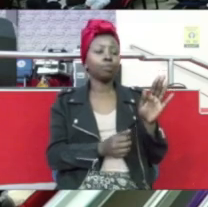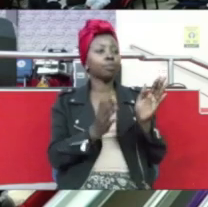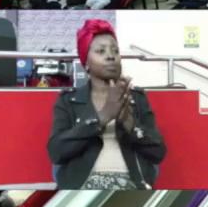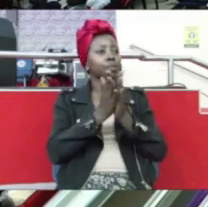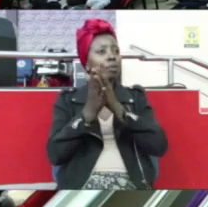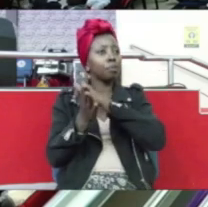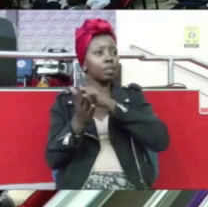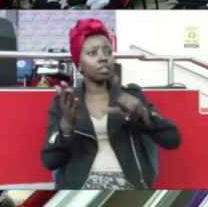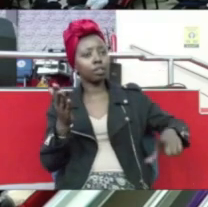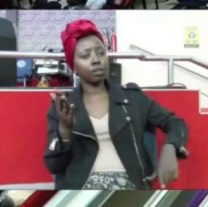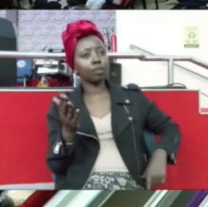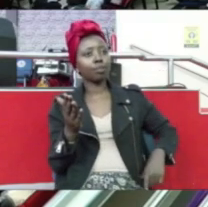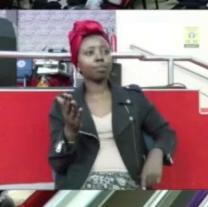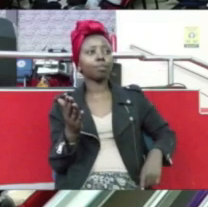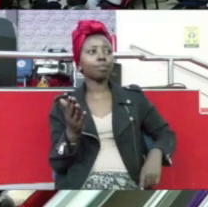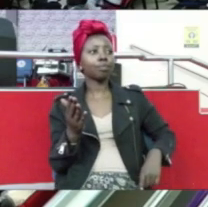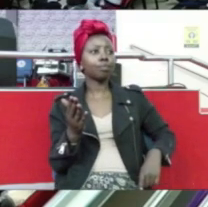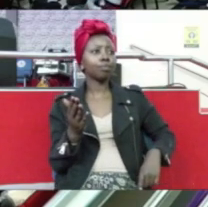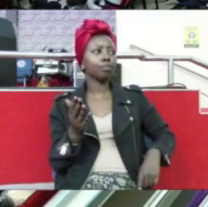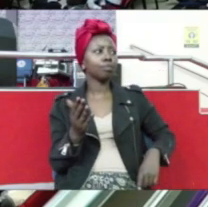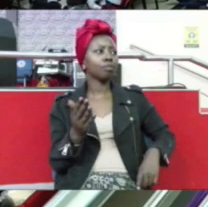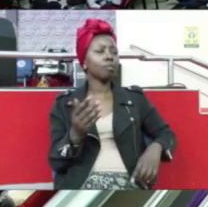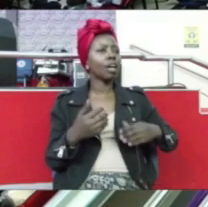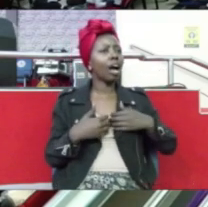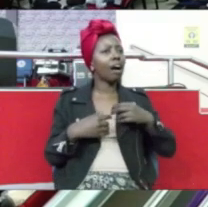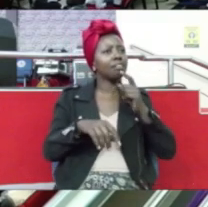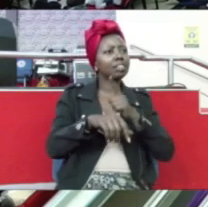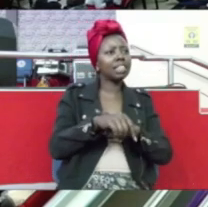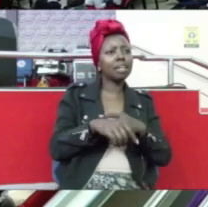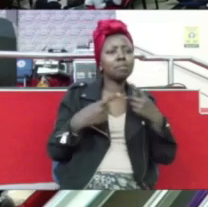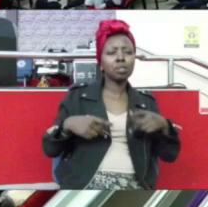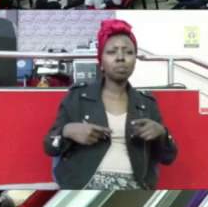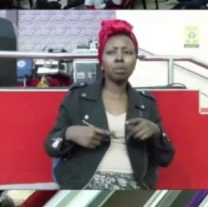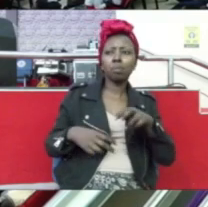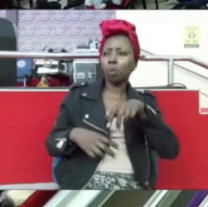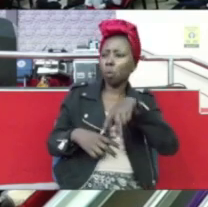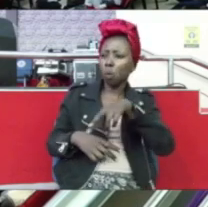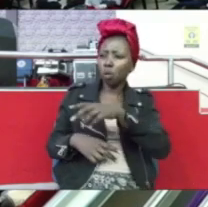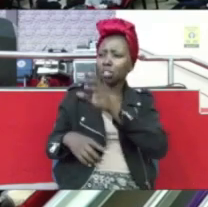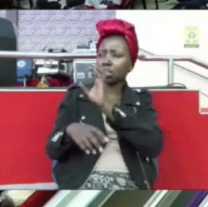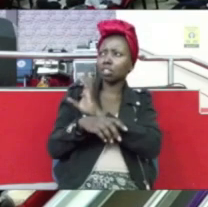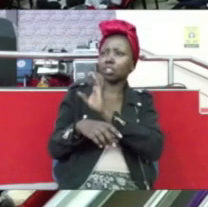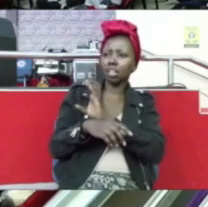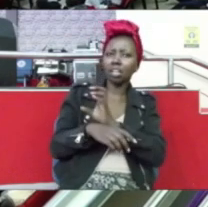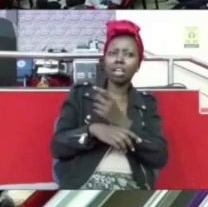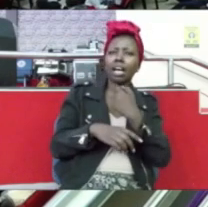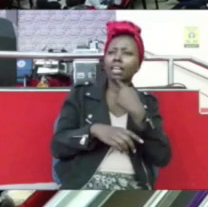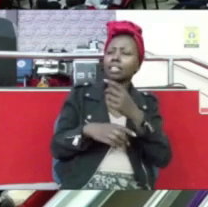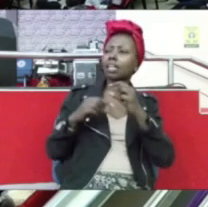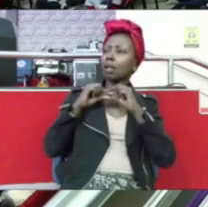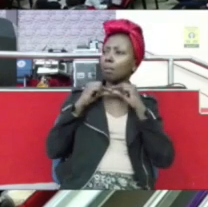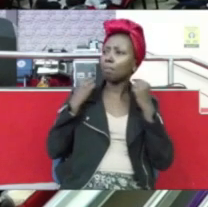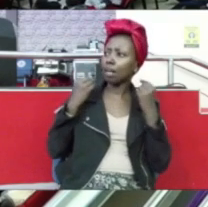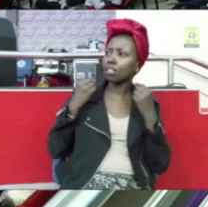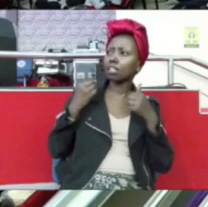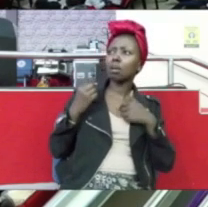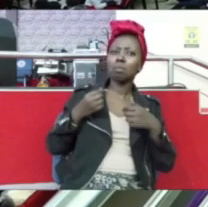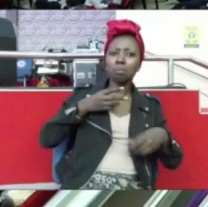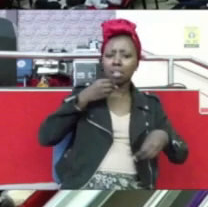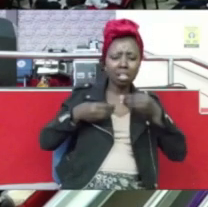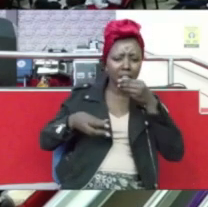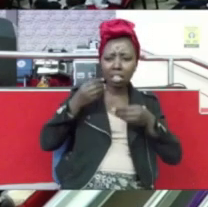name of the Lord. There are times when people will walk into the compound and they'll come and tell a pastor, I have not eaten